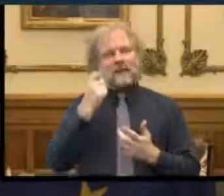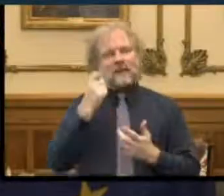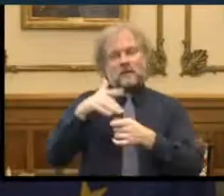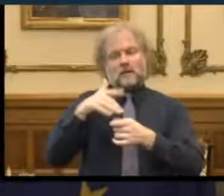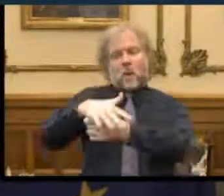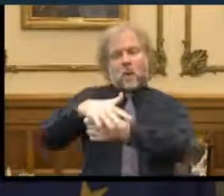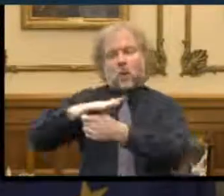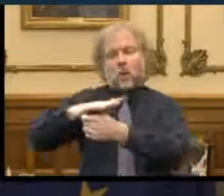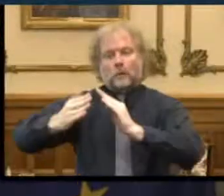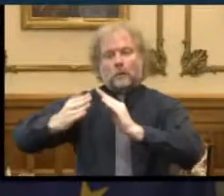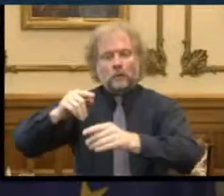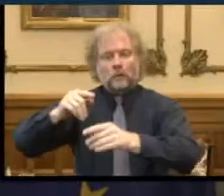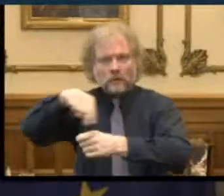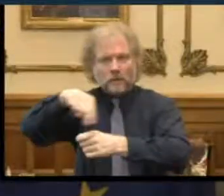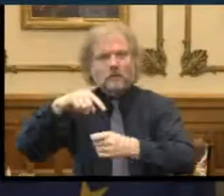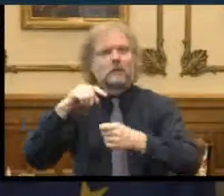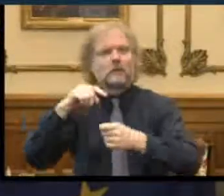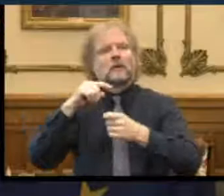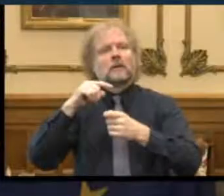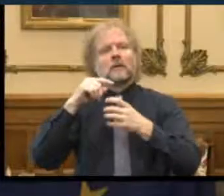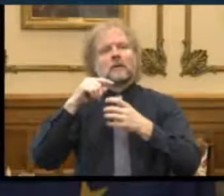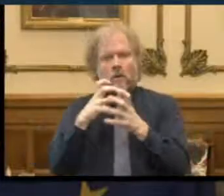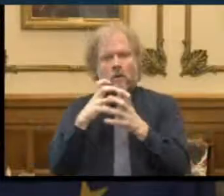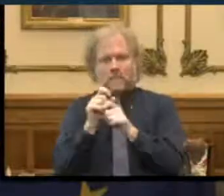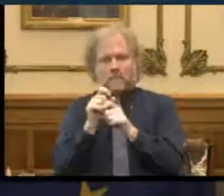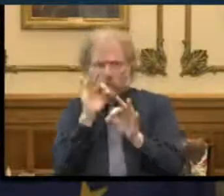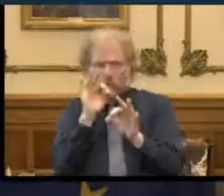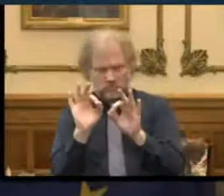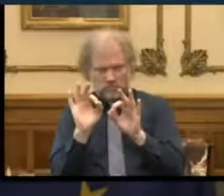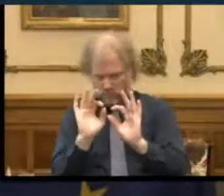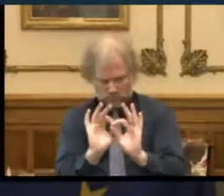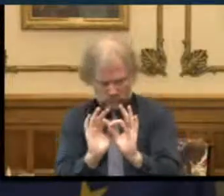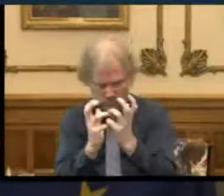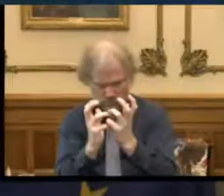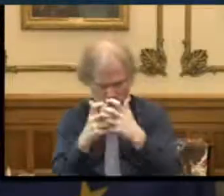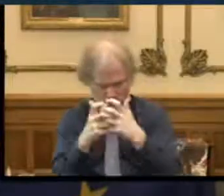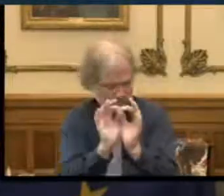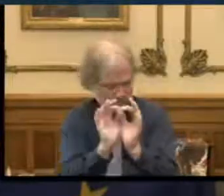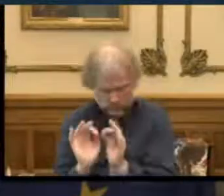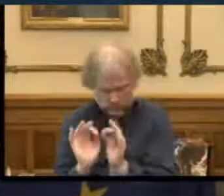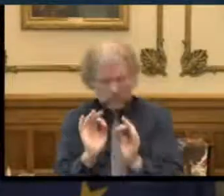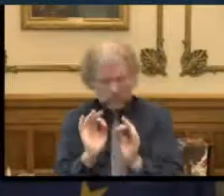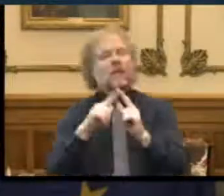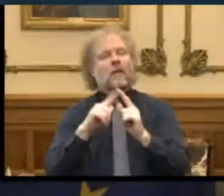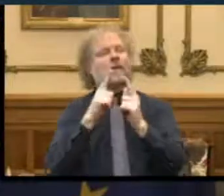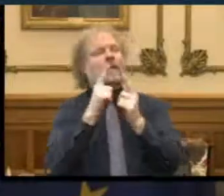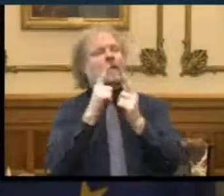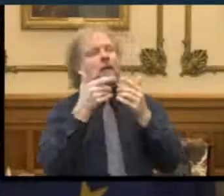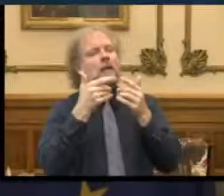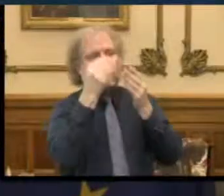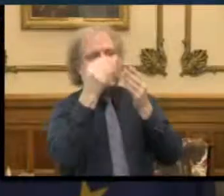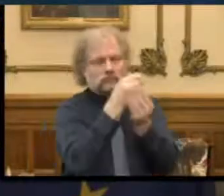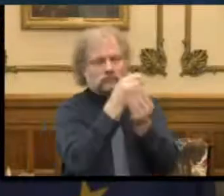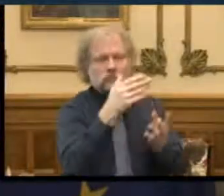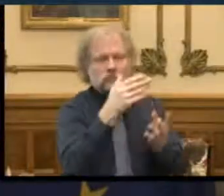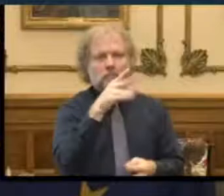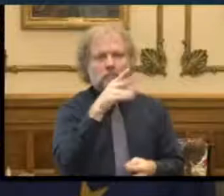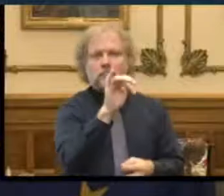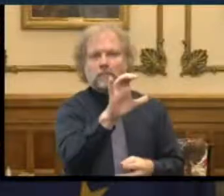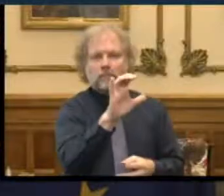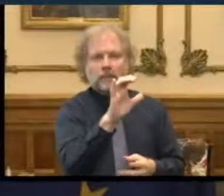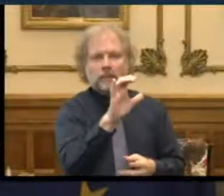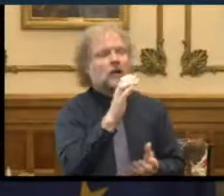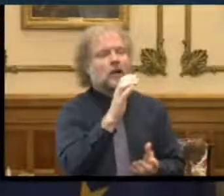local communities wanting to make sure their ducks are in a row and then providing that opportunity for the public to express